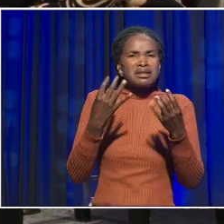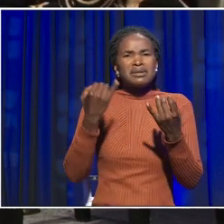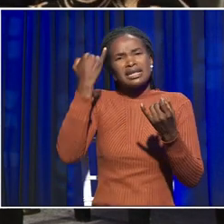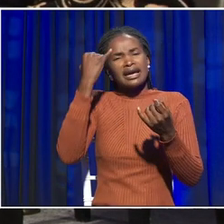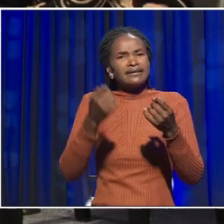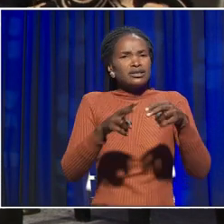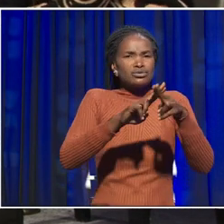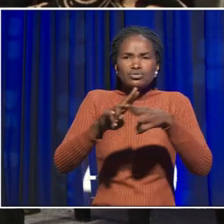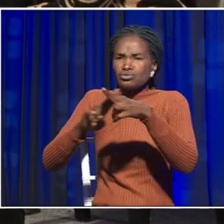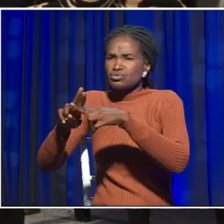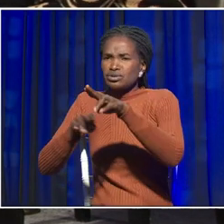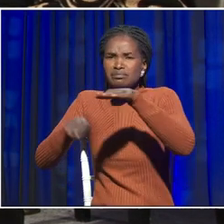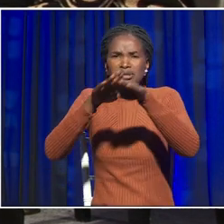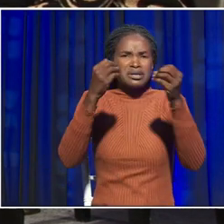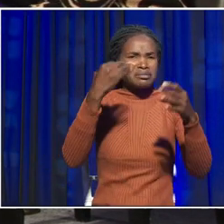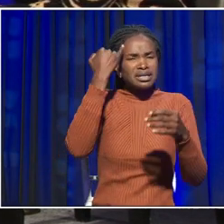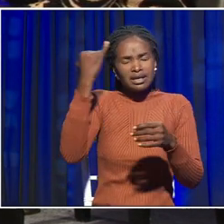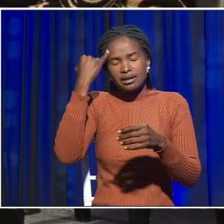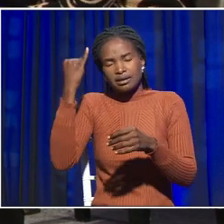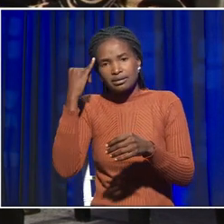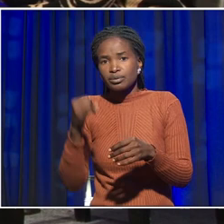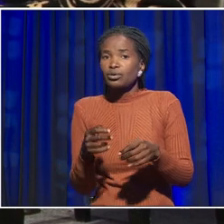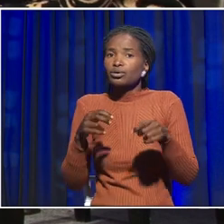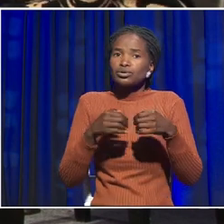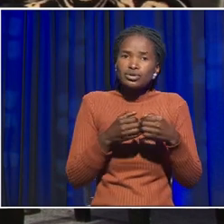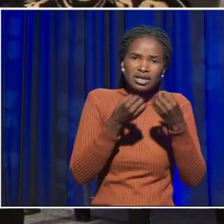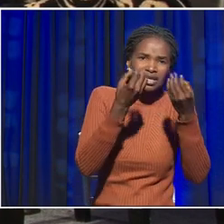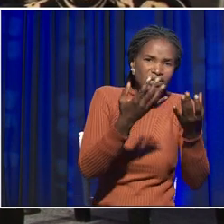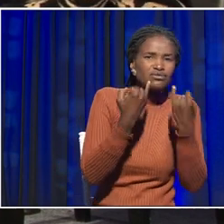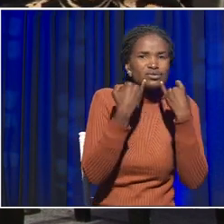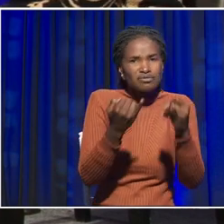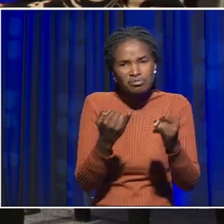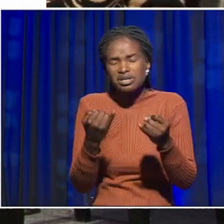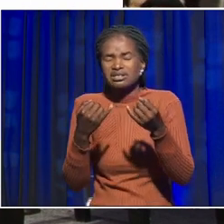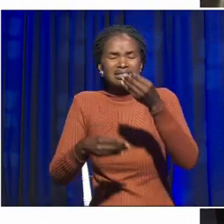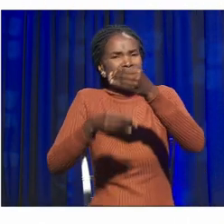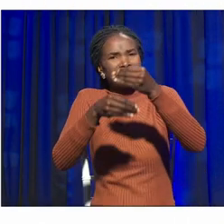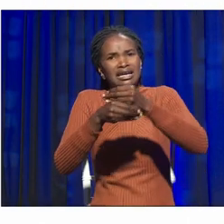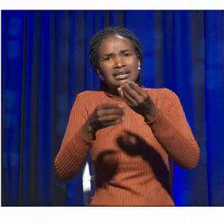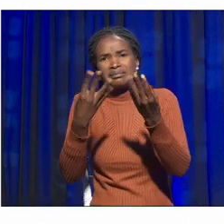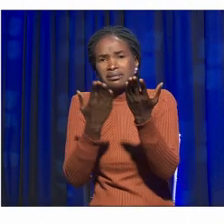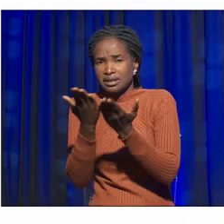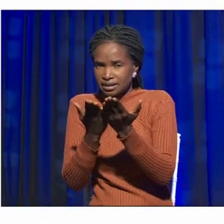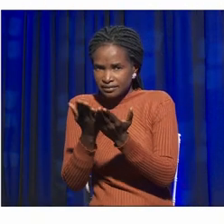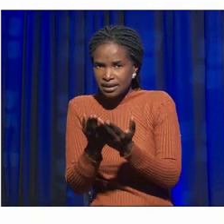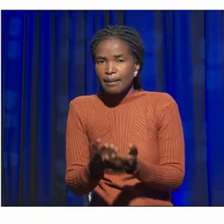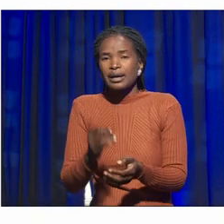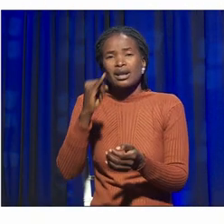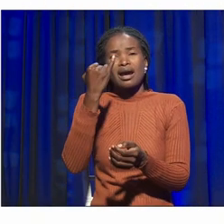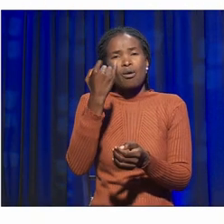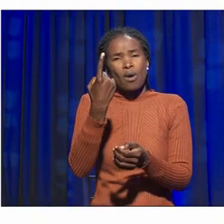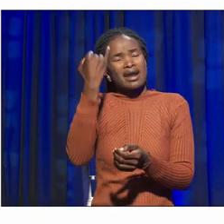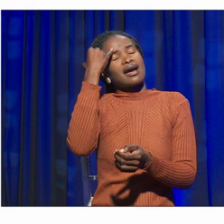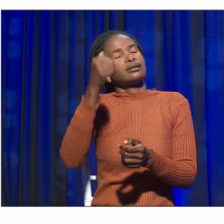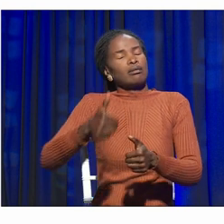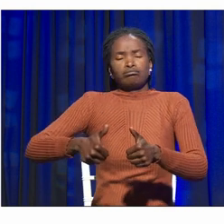do. Absolutely, because they don't stop there with the wardrobe. They provide you content. But one of the brilliant things that IKEA did is,